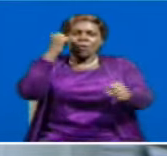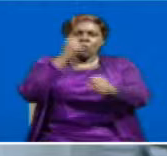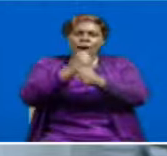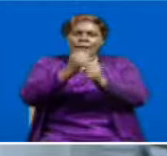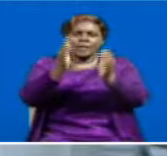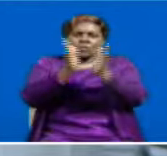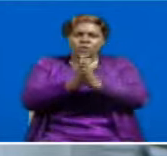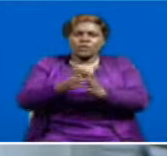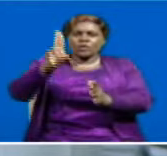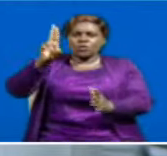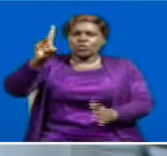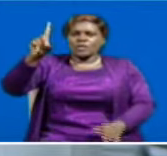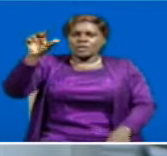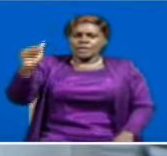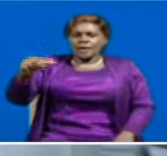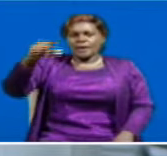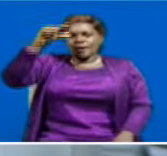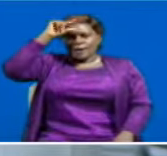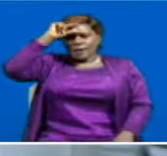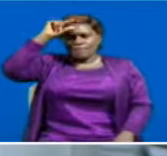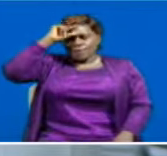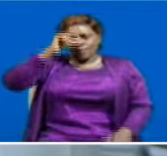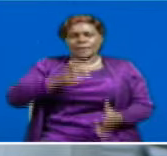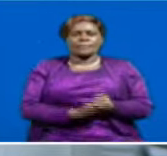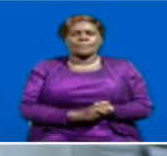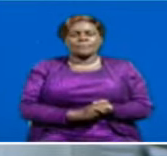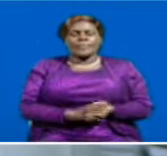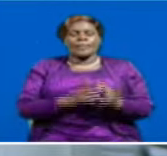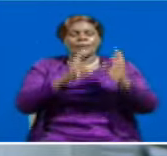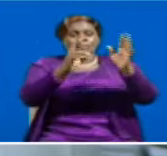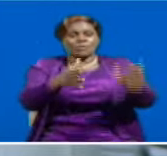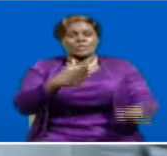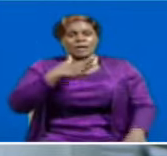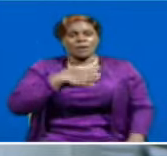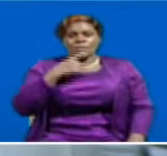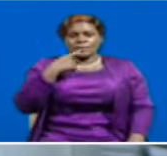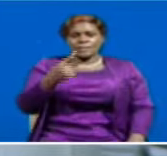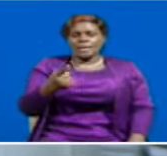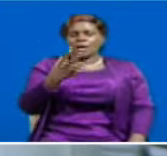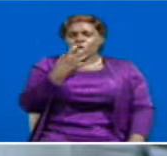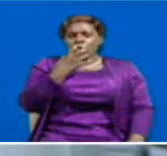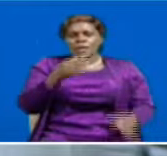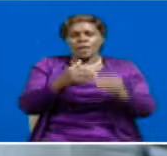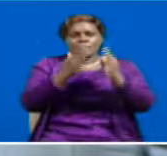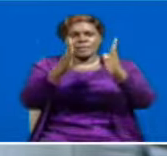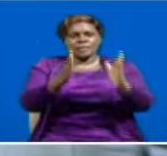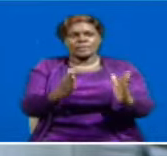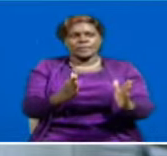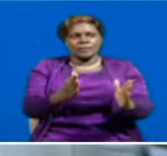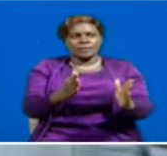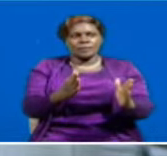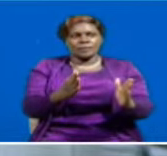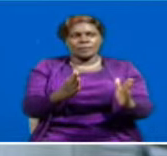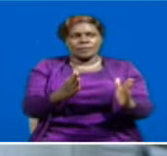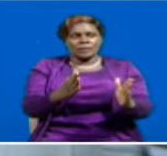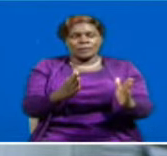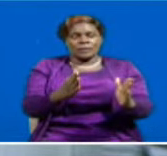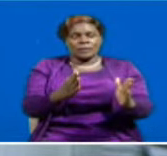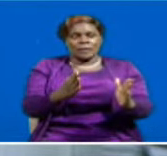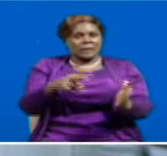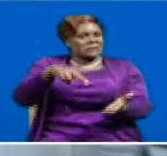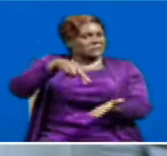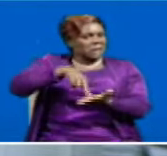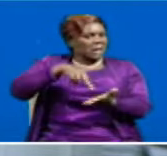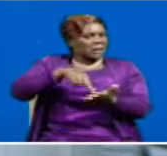with UDA Governor Fatuma Achani. As Tobias Chanje reports, the ODM leader was non-committal when asked